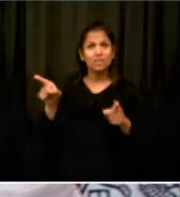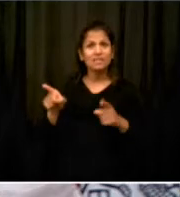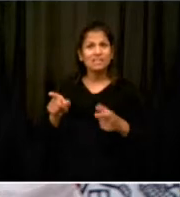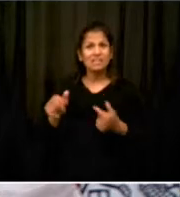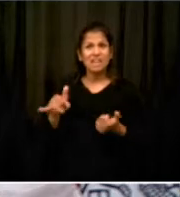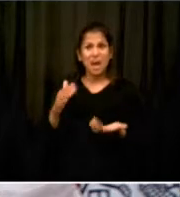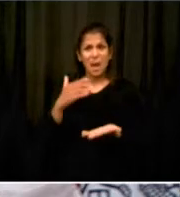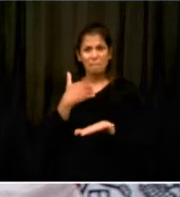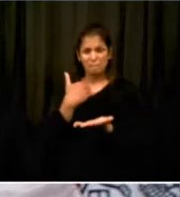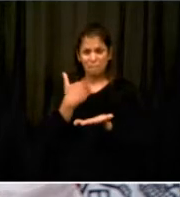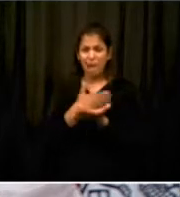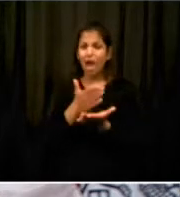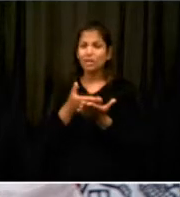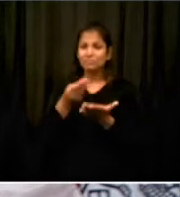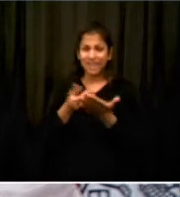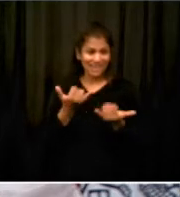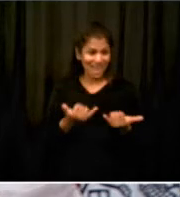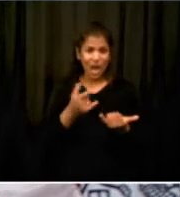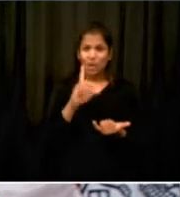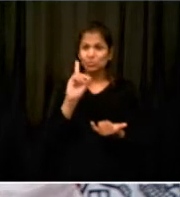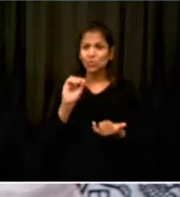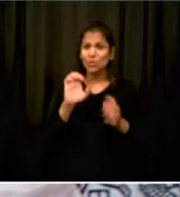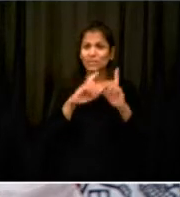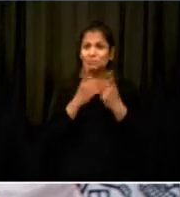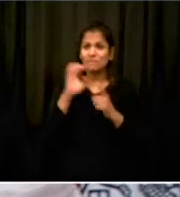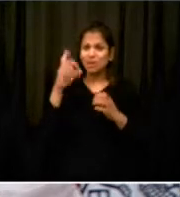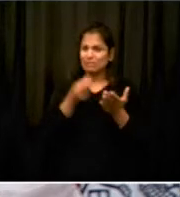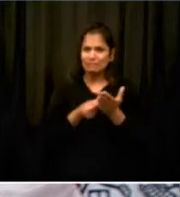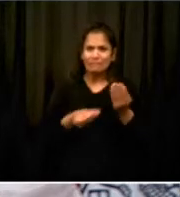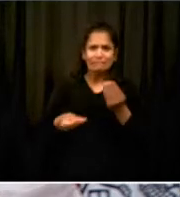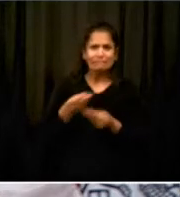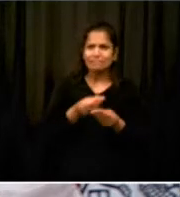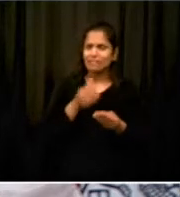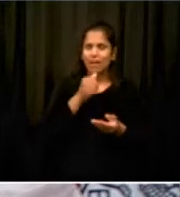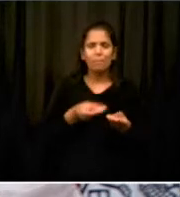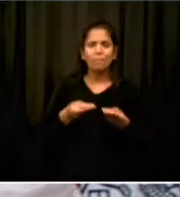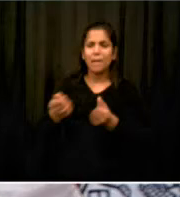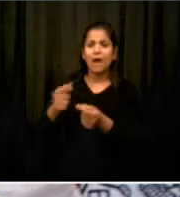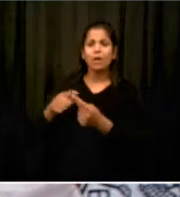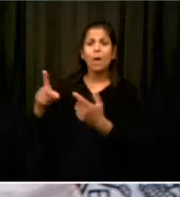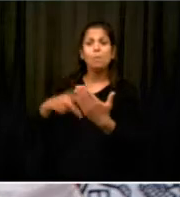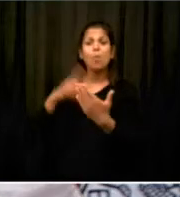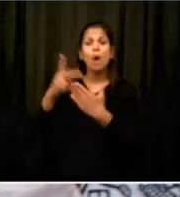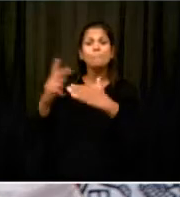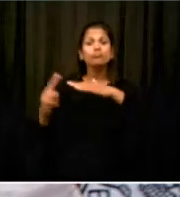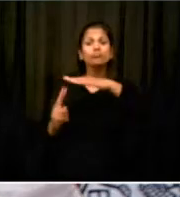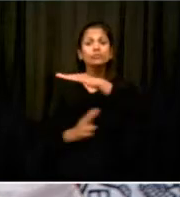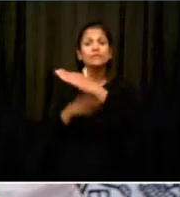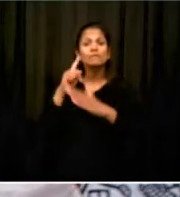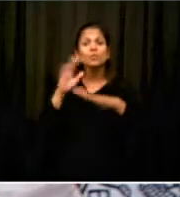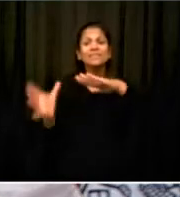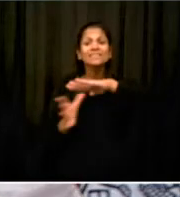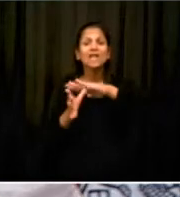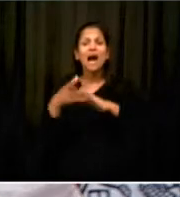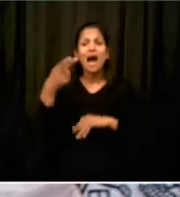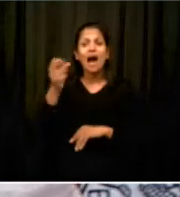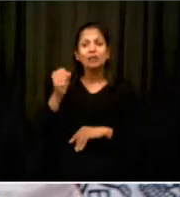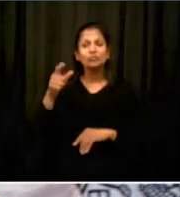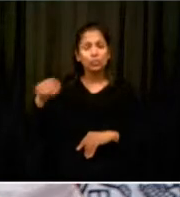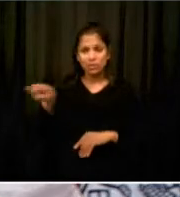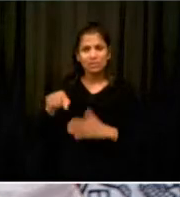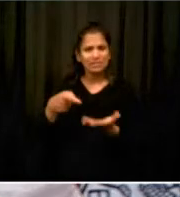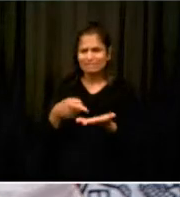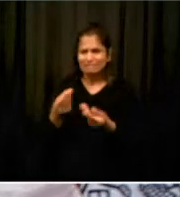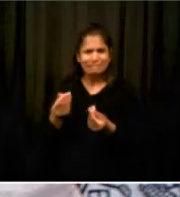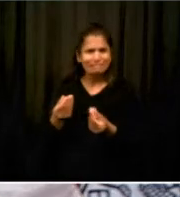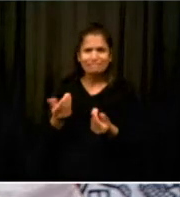the Department of Education, so I'll be honest with you, I need to check on the status of that. There were some things that weren't going to be doable either from a budget